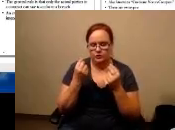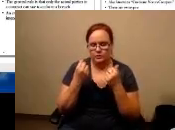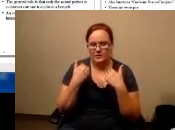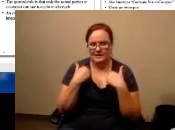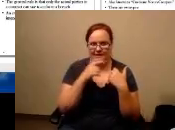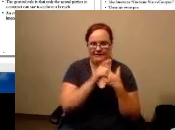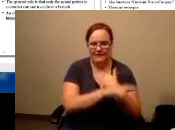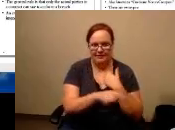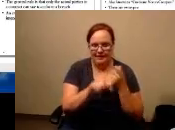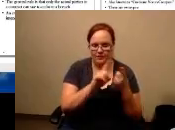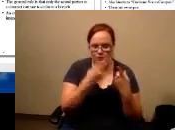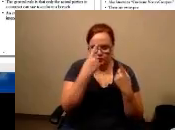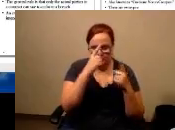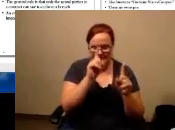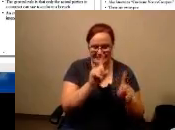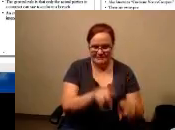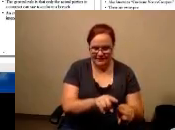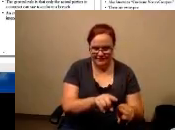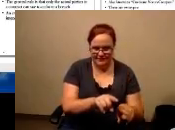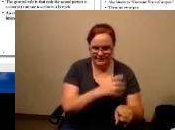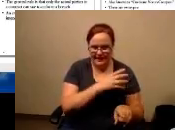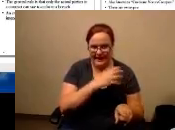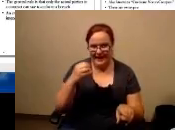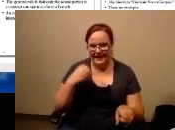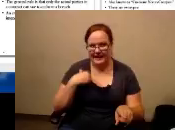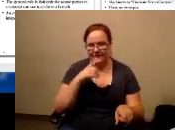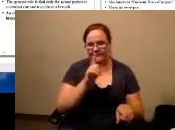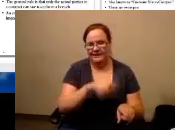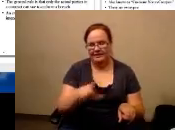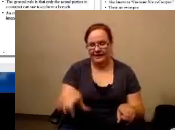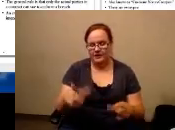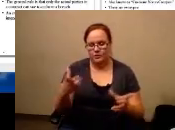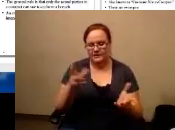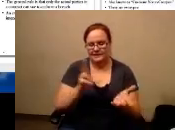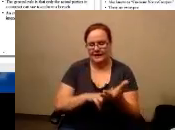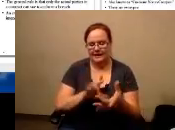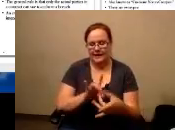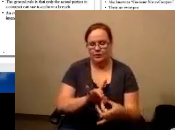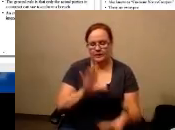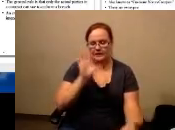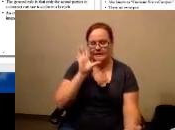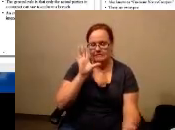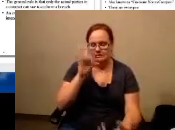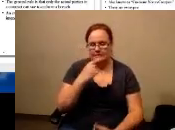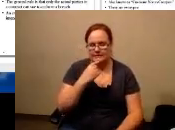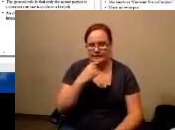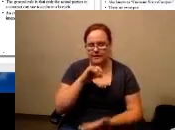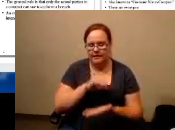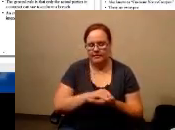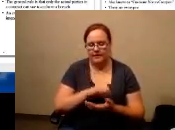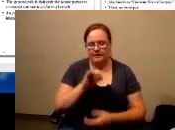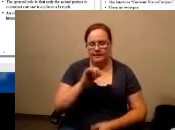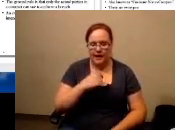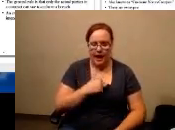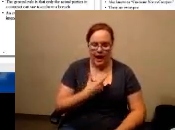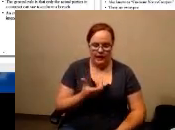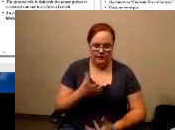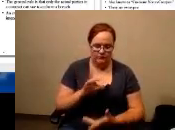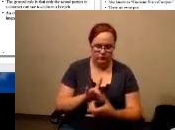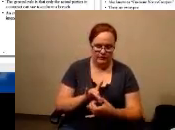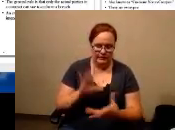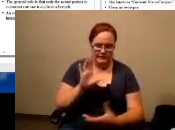the landlord to consent and have the landlord sign a release that says, I hereby release